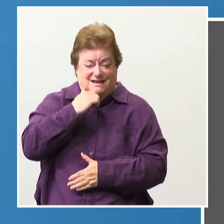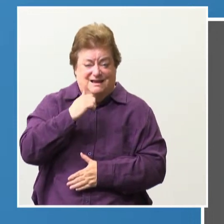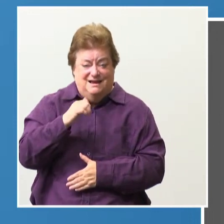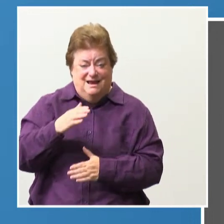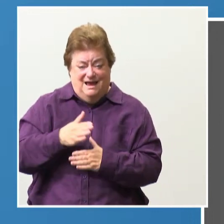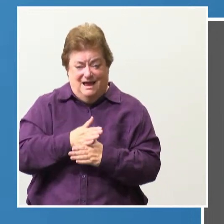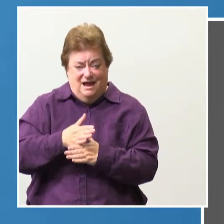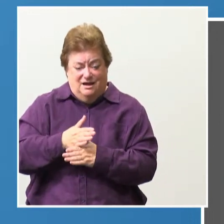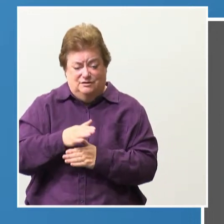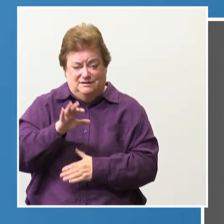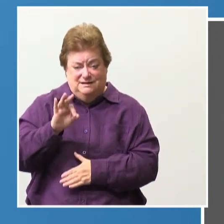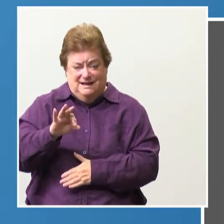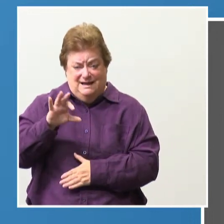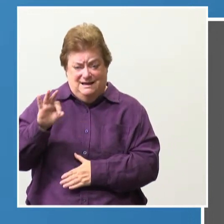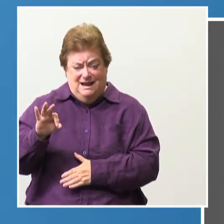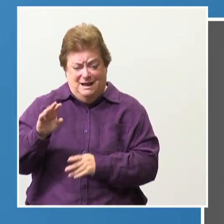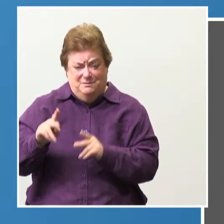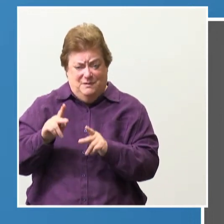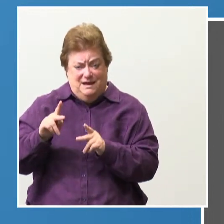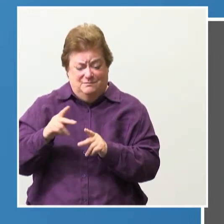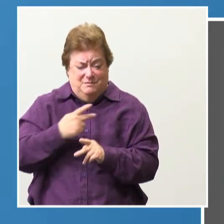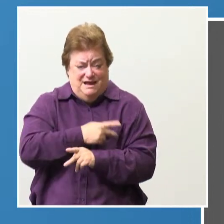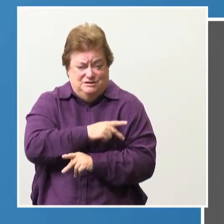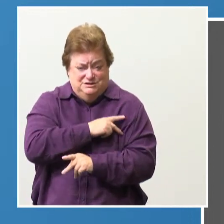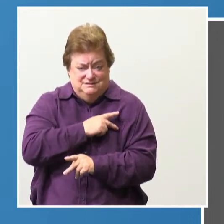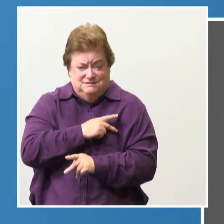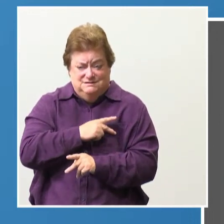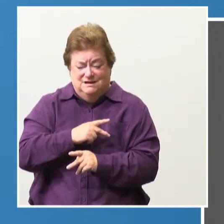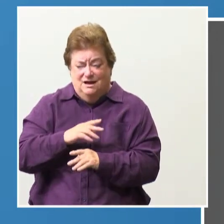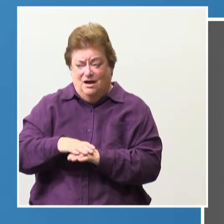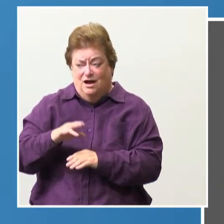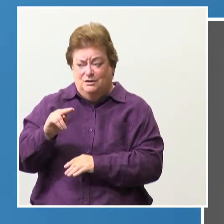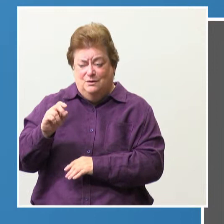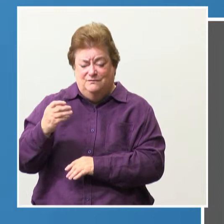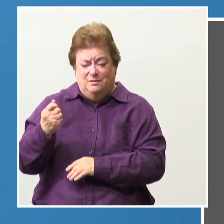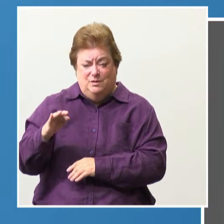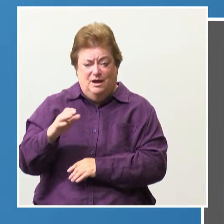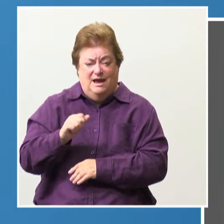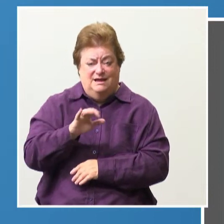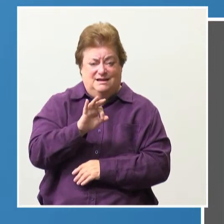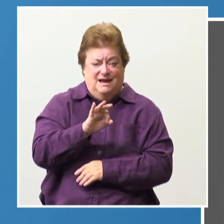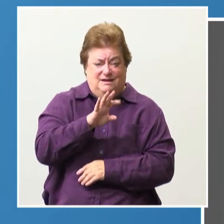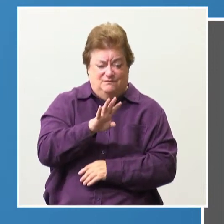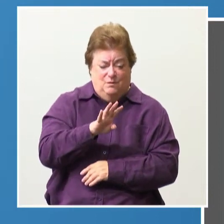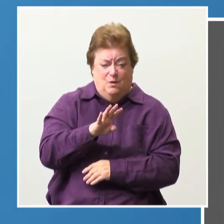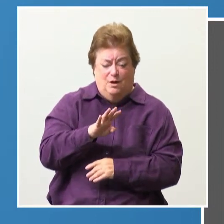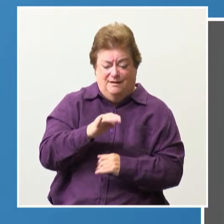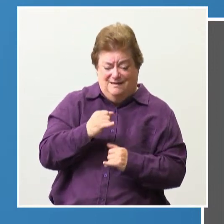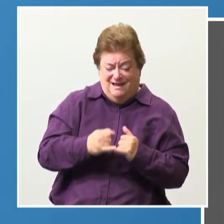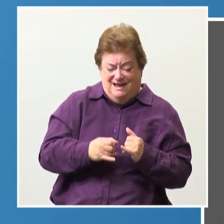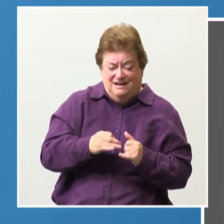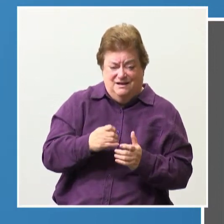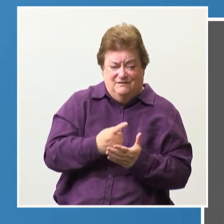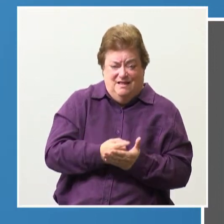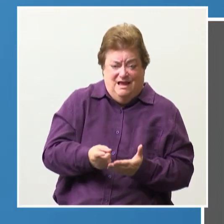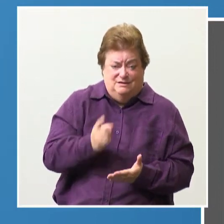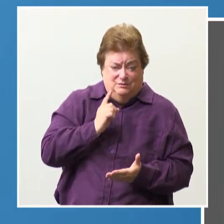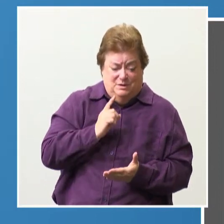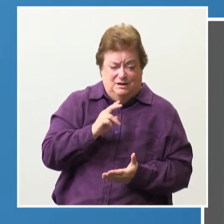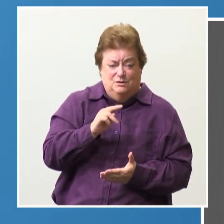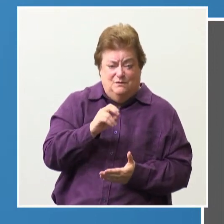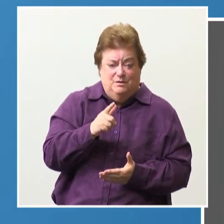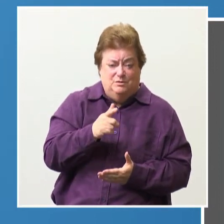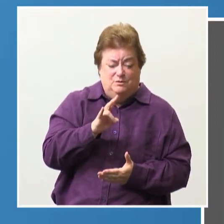98 patients on November 18th and 94 patients at the end of last week, November